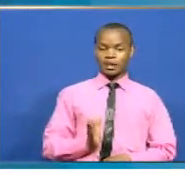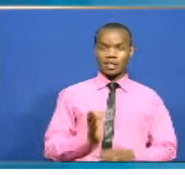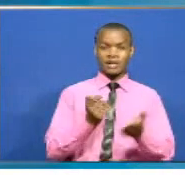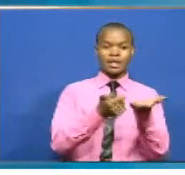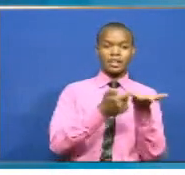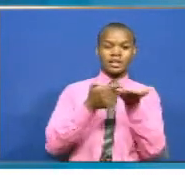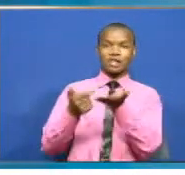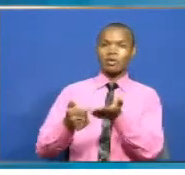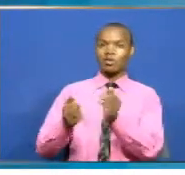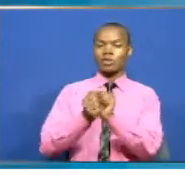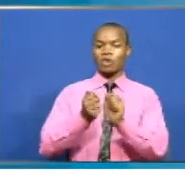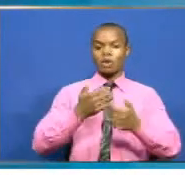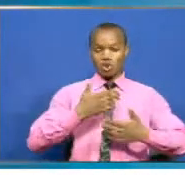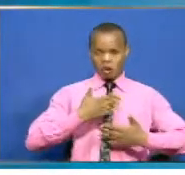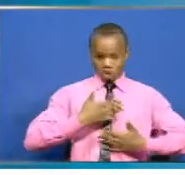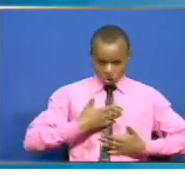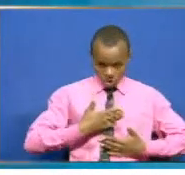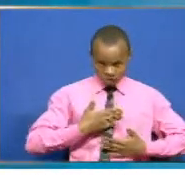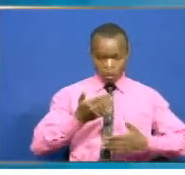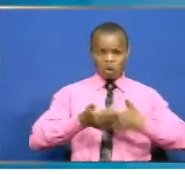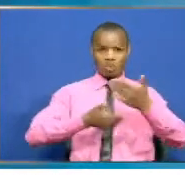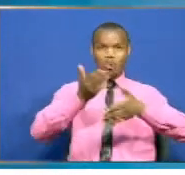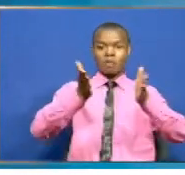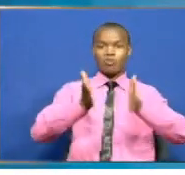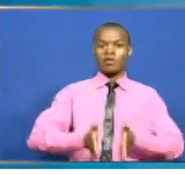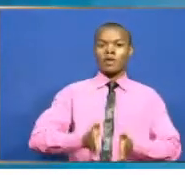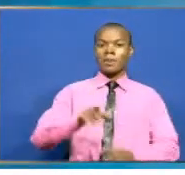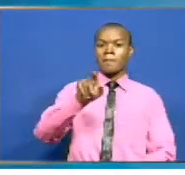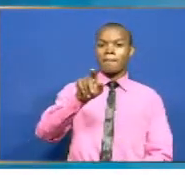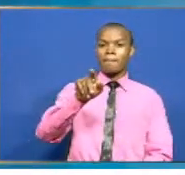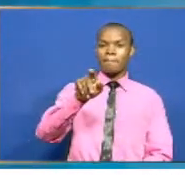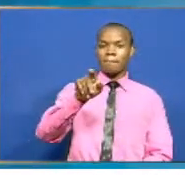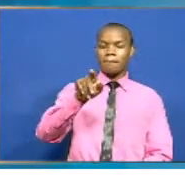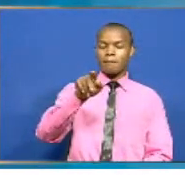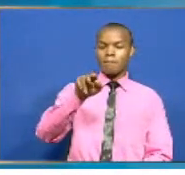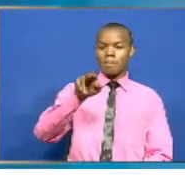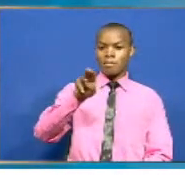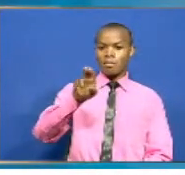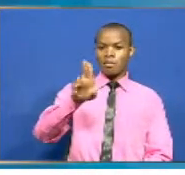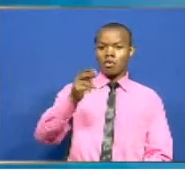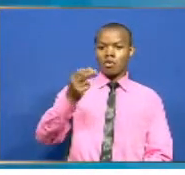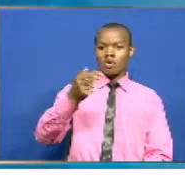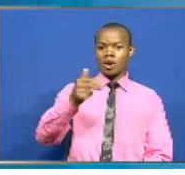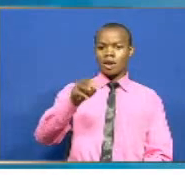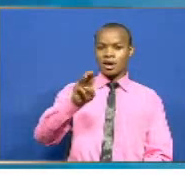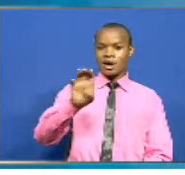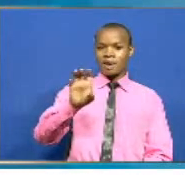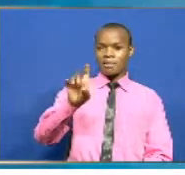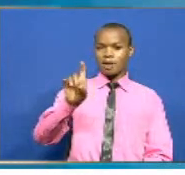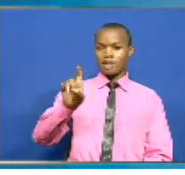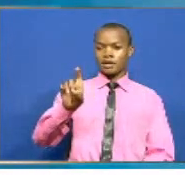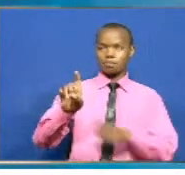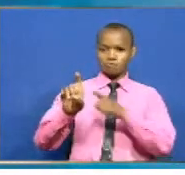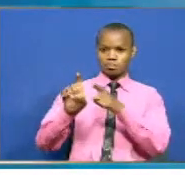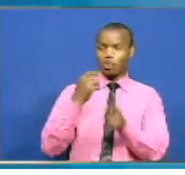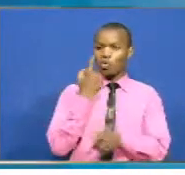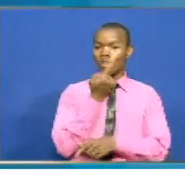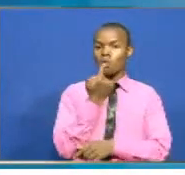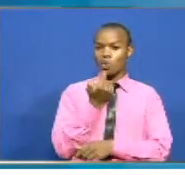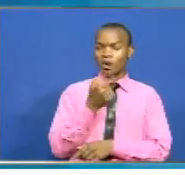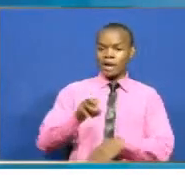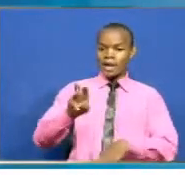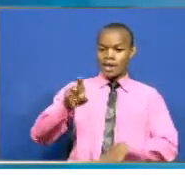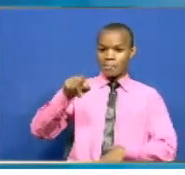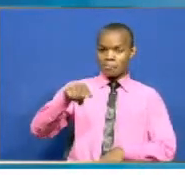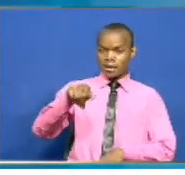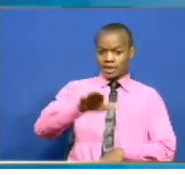engaging Honorable Professor Mohamud Sheikh, Omaar, a humanitarian by heart. He's the Member of Parliament for Wajir South.